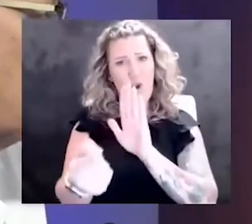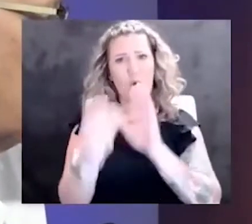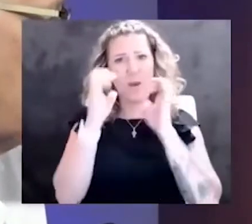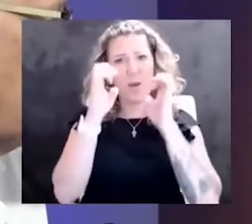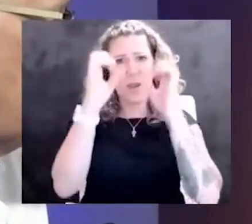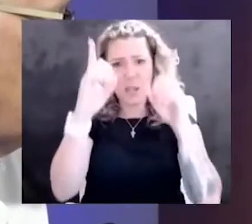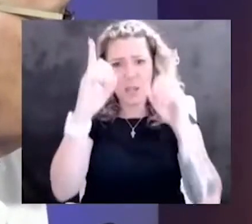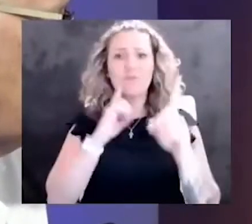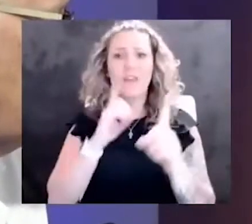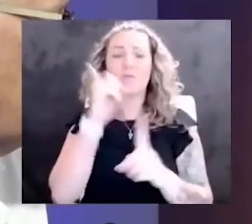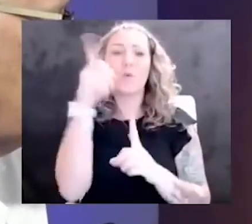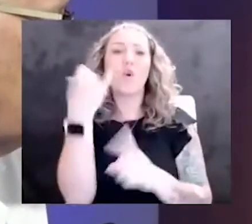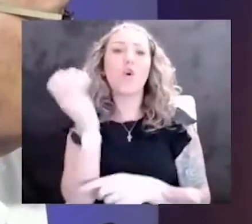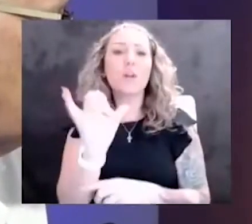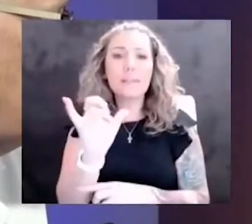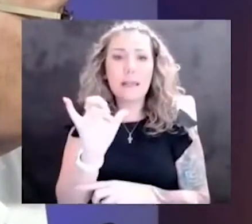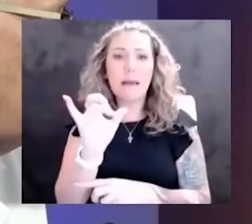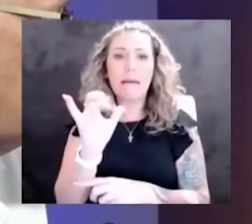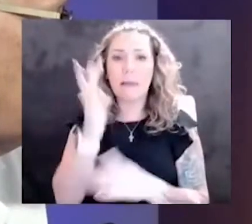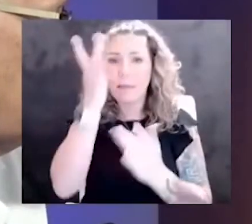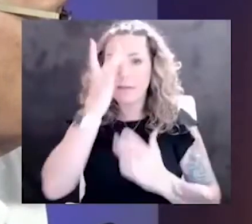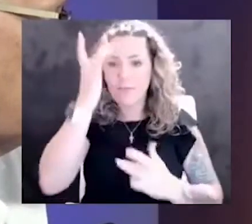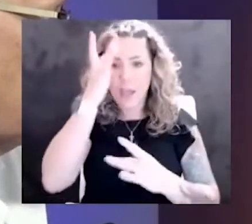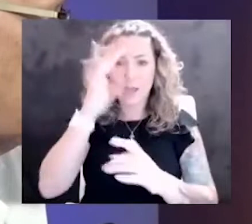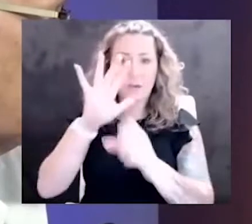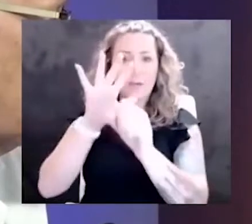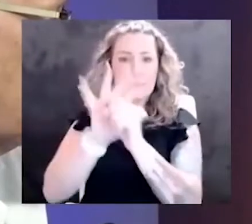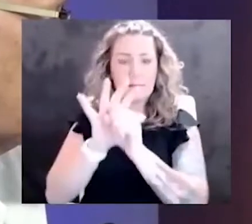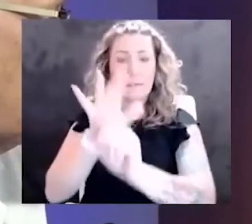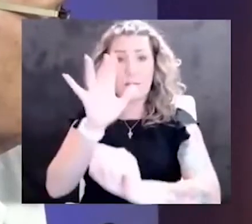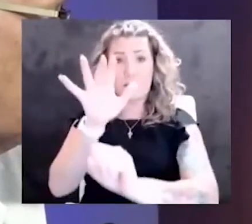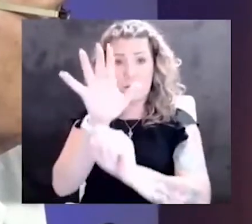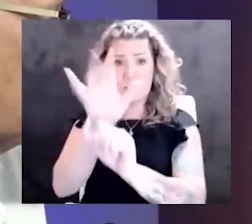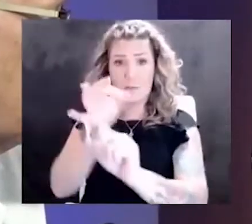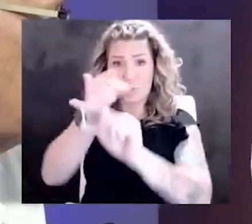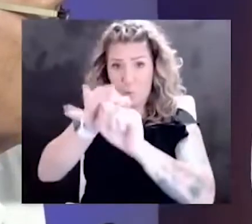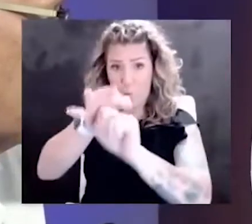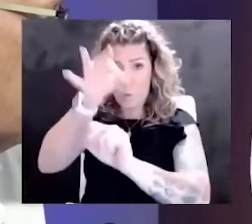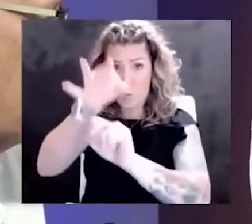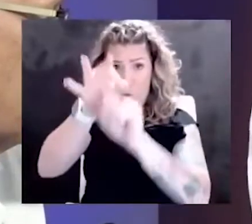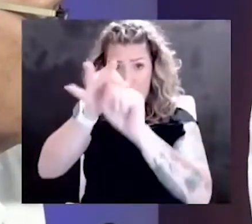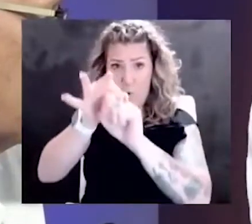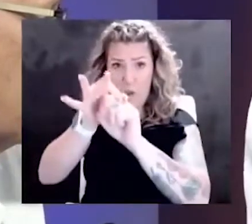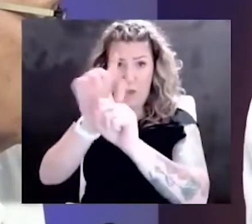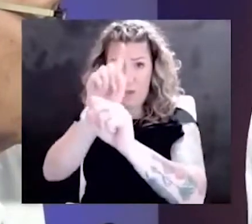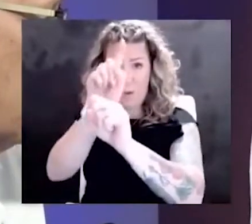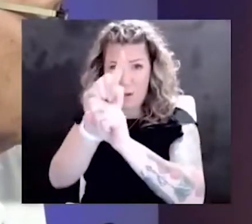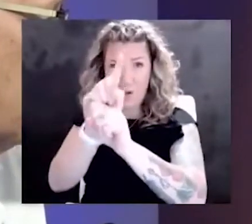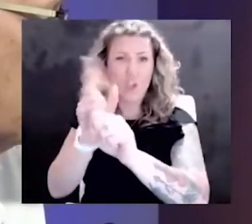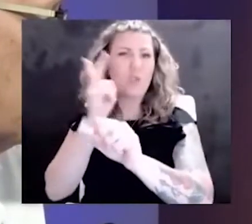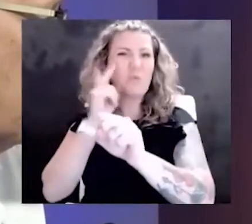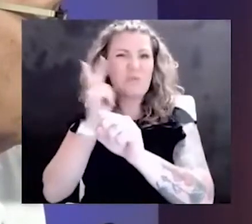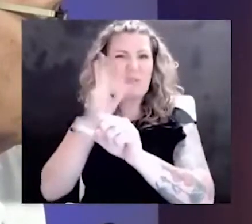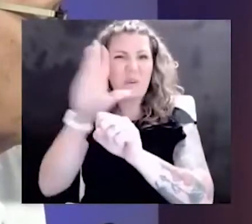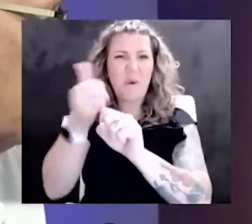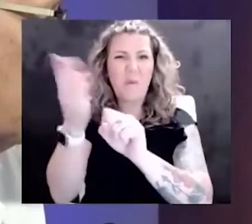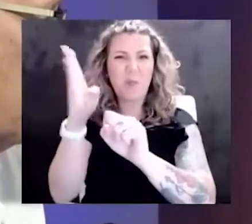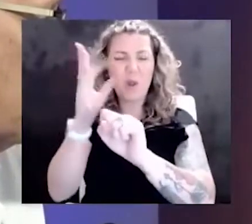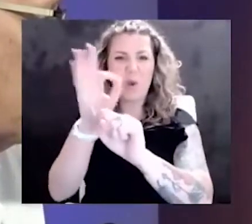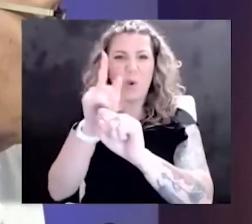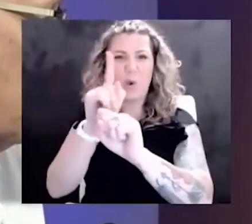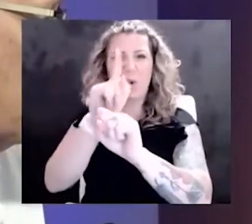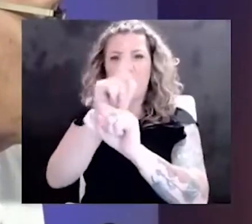protein. The viral membrane sits here. And this is, you know, on the little model, you see all the little blue spikes all over the sphere. That's